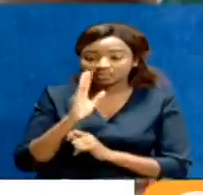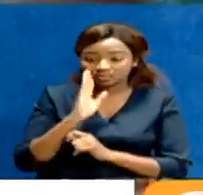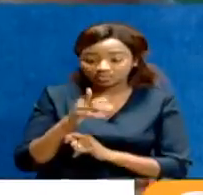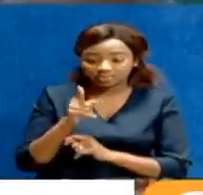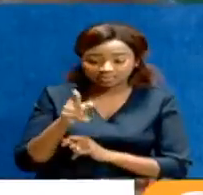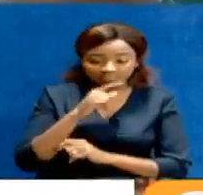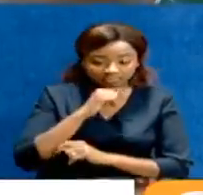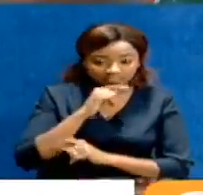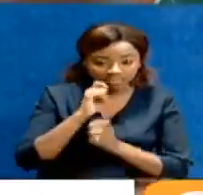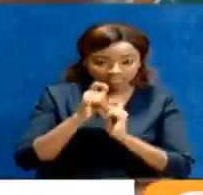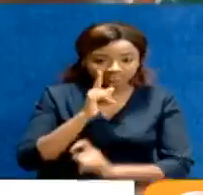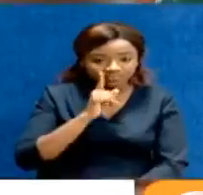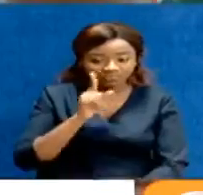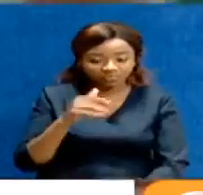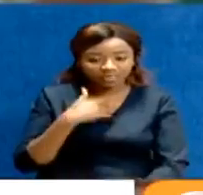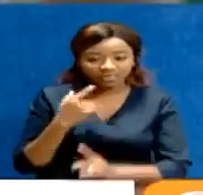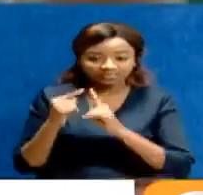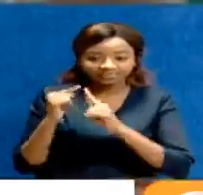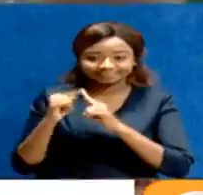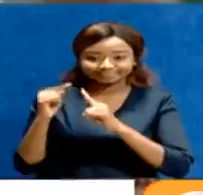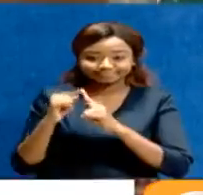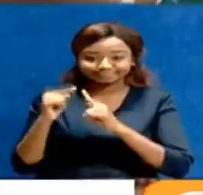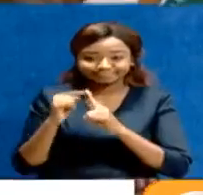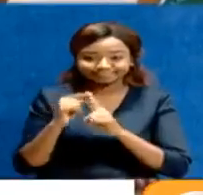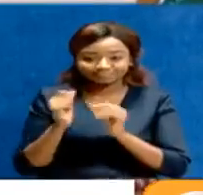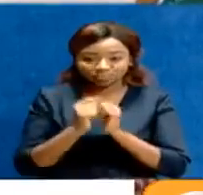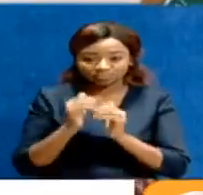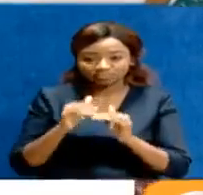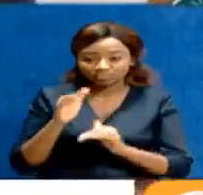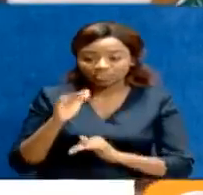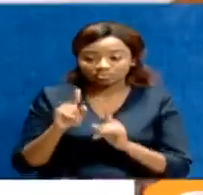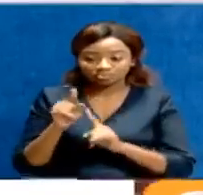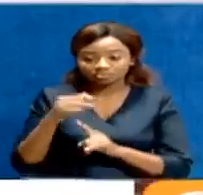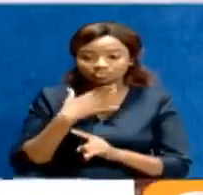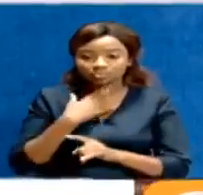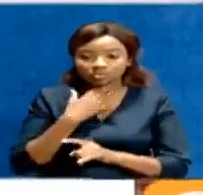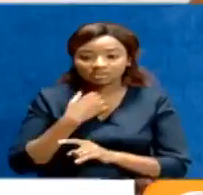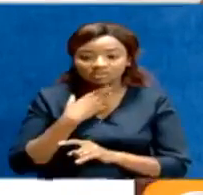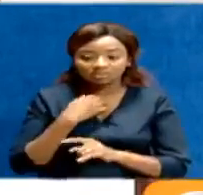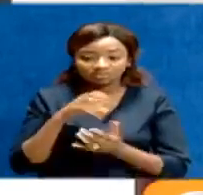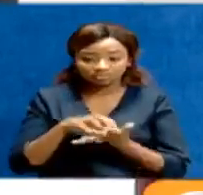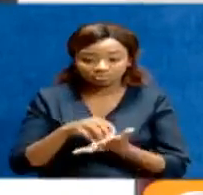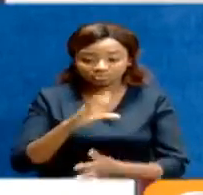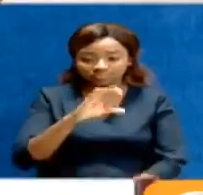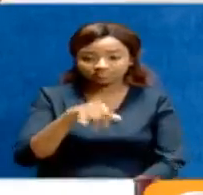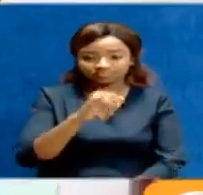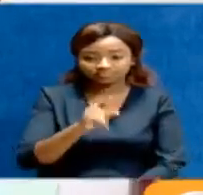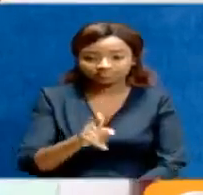juu zaidi kati ya 10 waliowasilisha ombi la kuchukua pengo lililoachwa wazi na Maraga. Chemutai Goindu, Ninga Citizen.